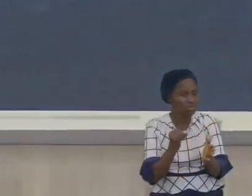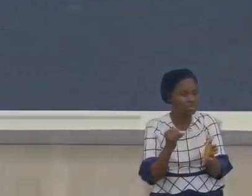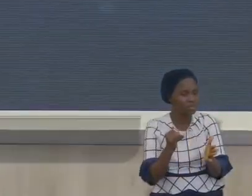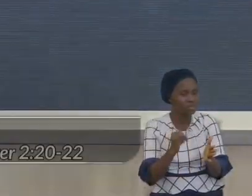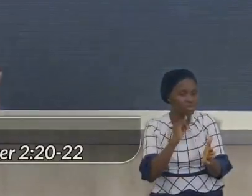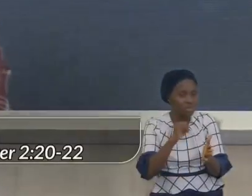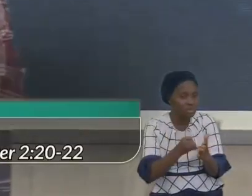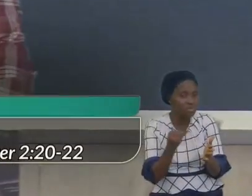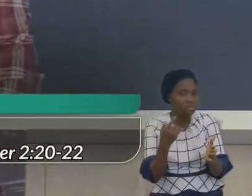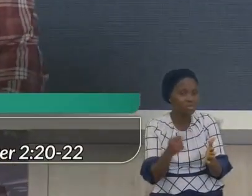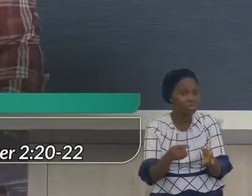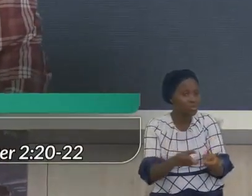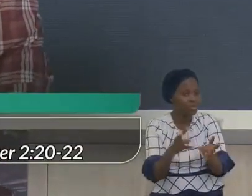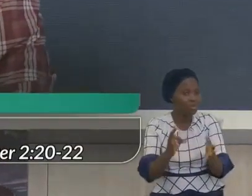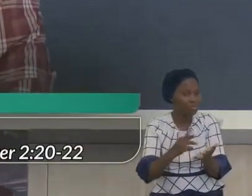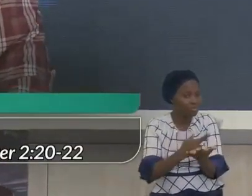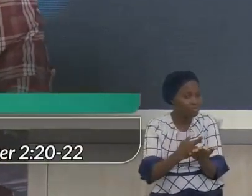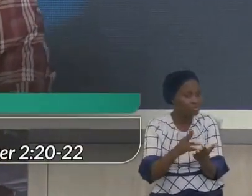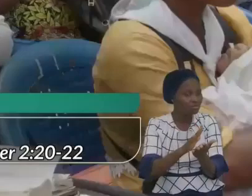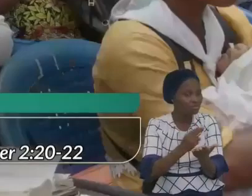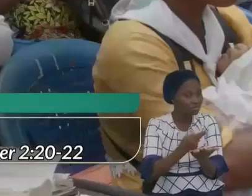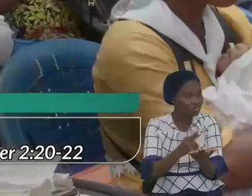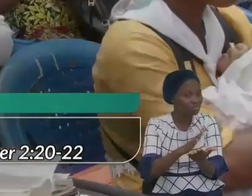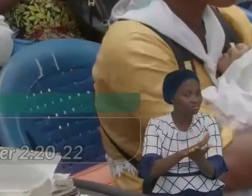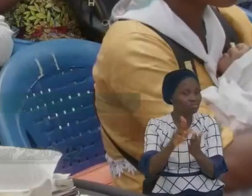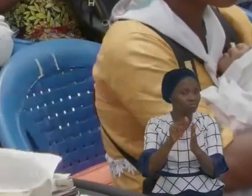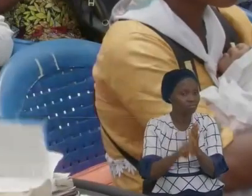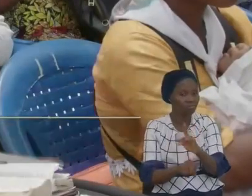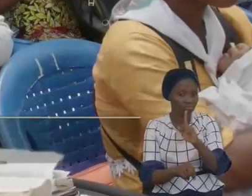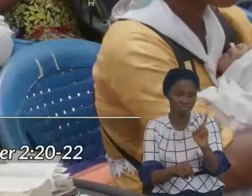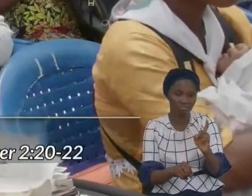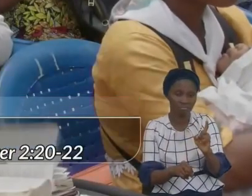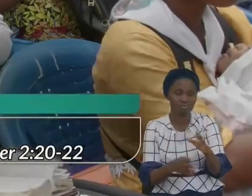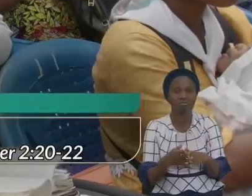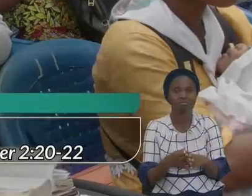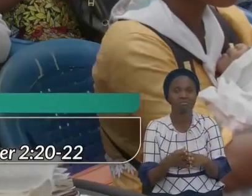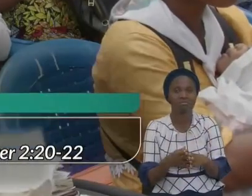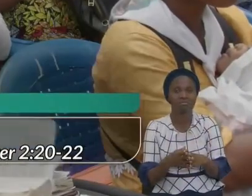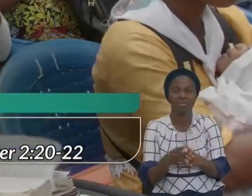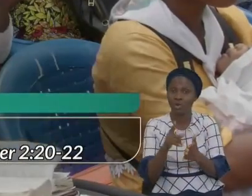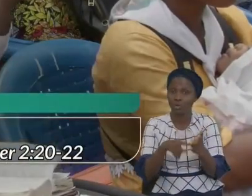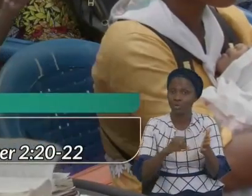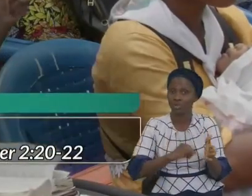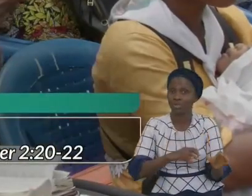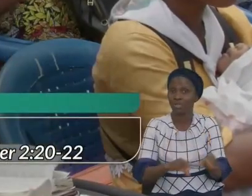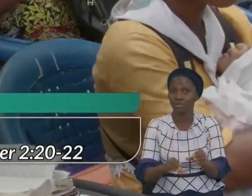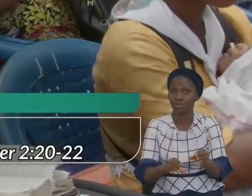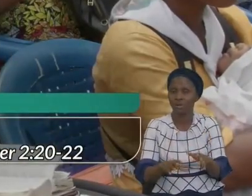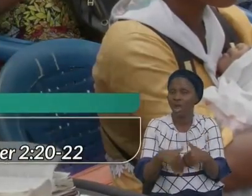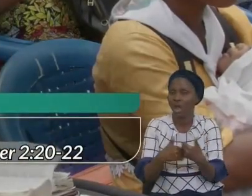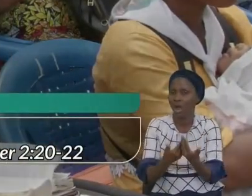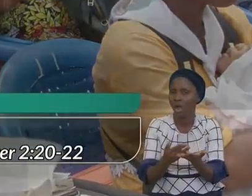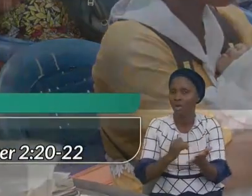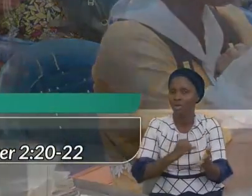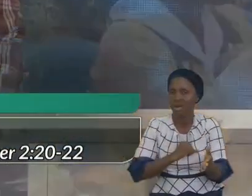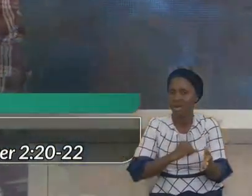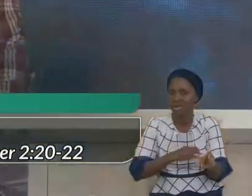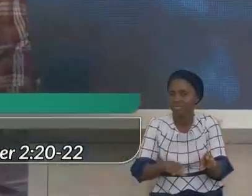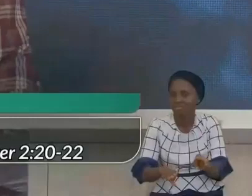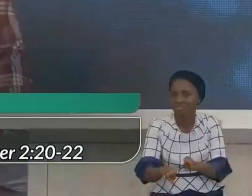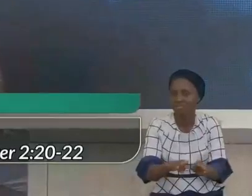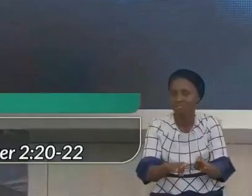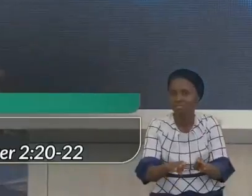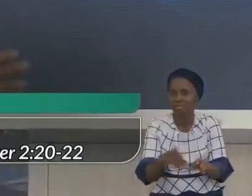do, how I act, the path I follow, the way I